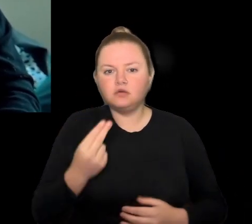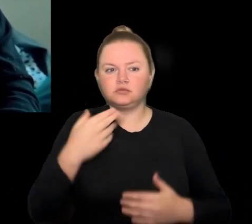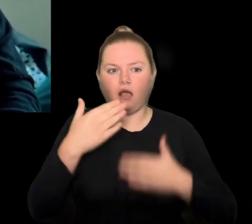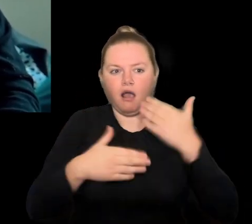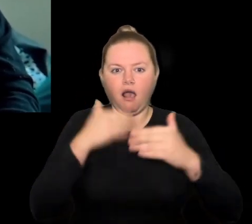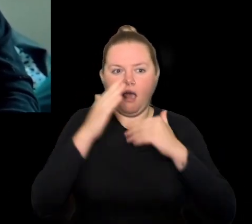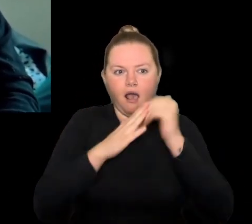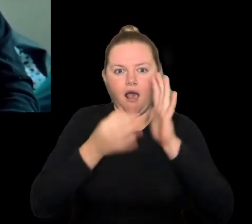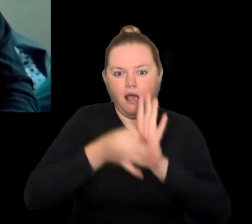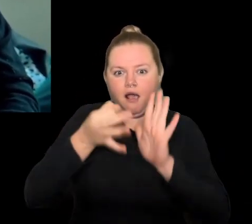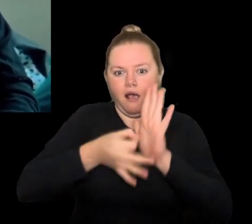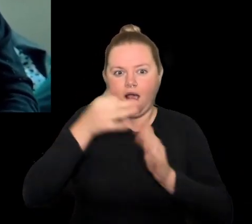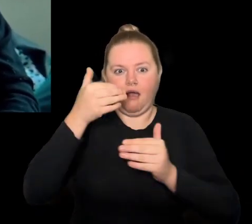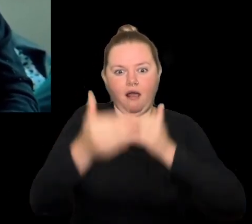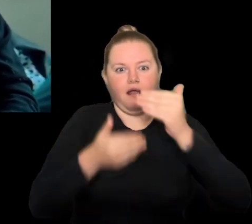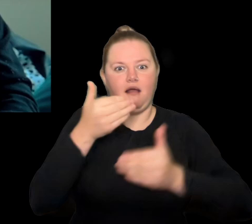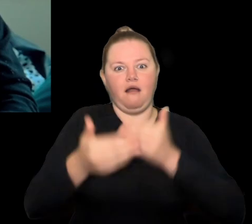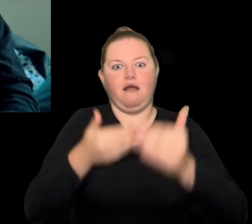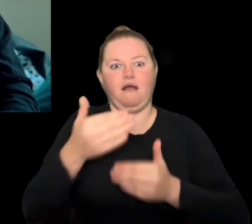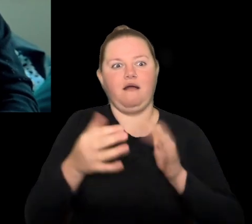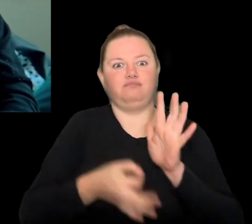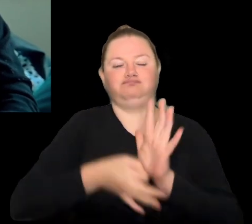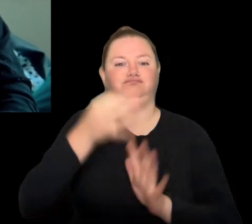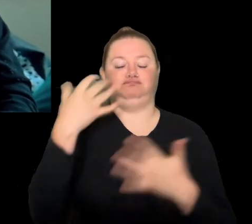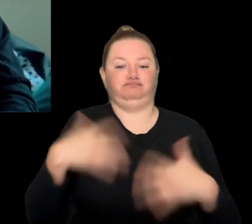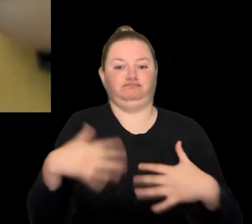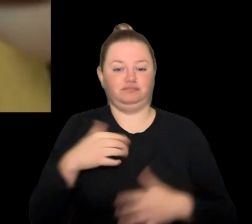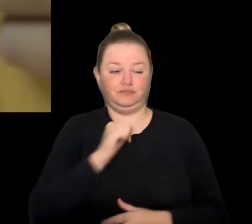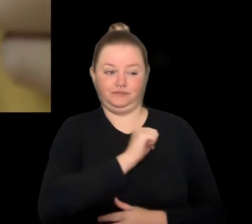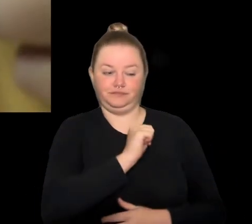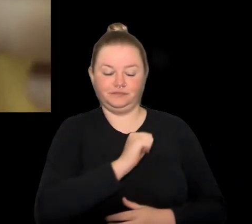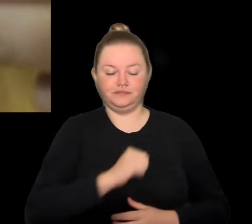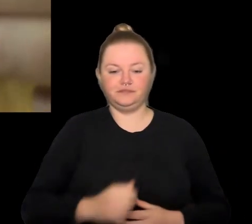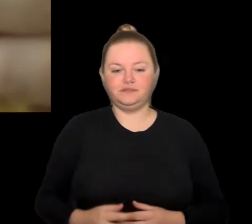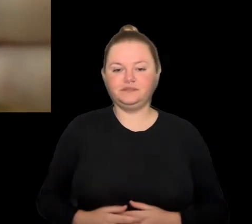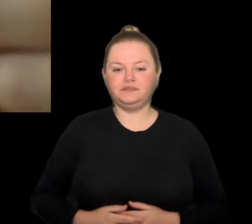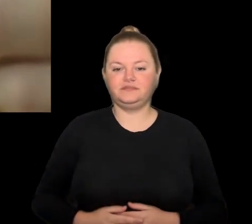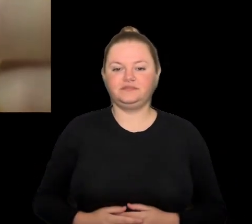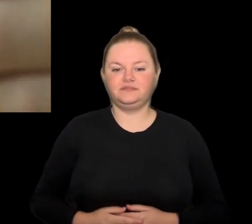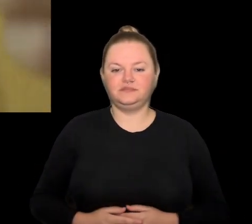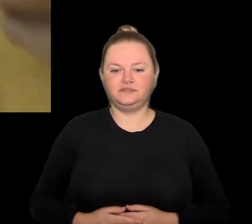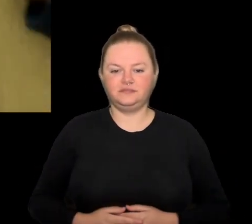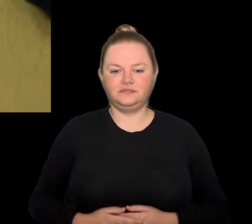progressed the more as time got on. Yeah.